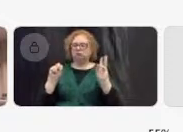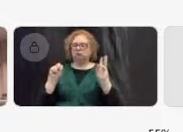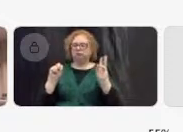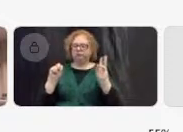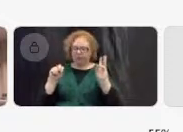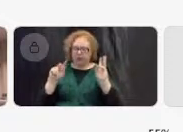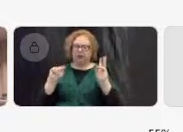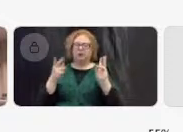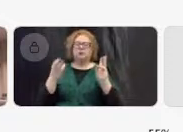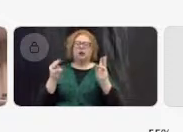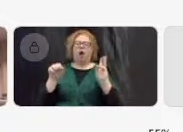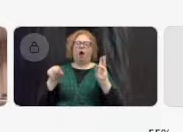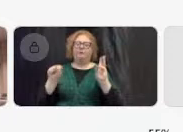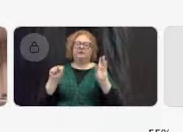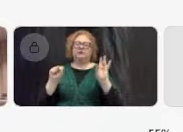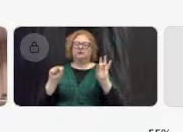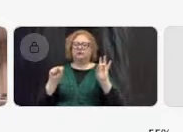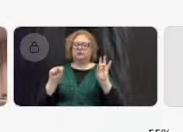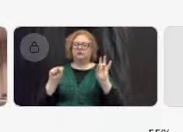Thomas,